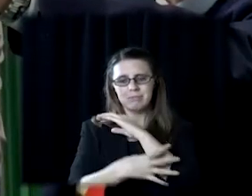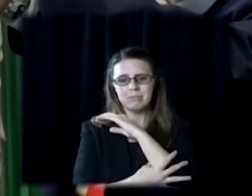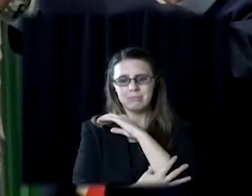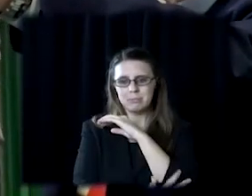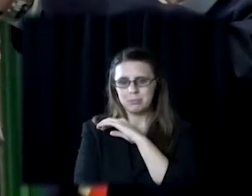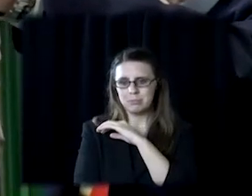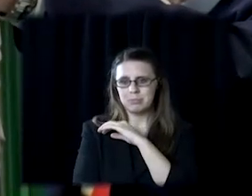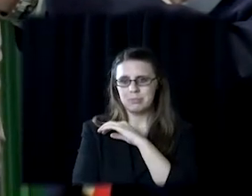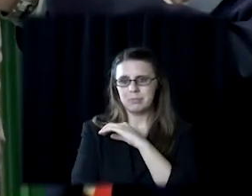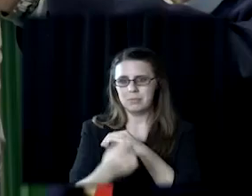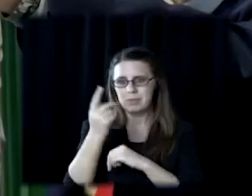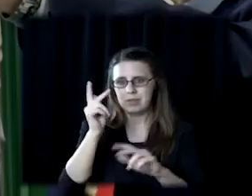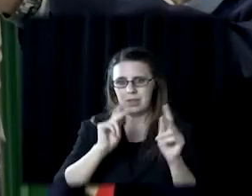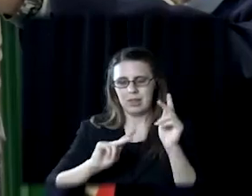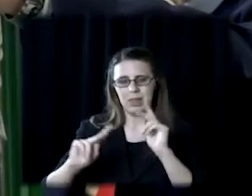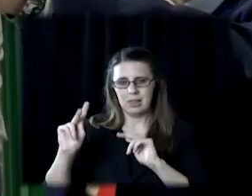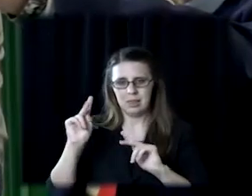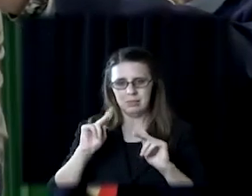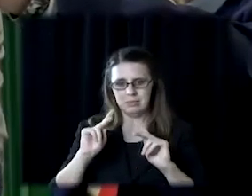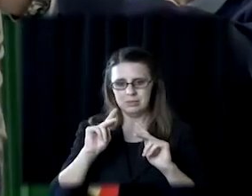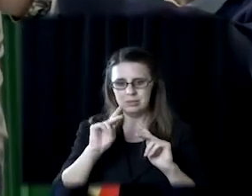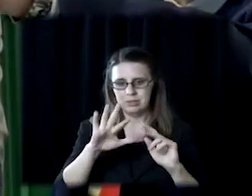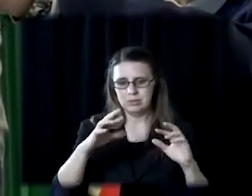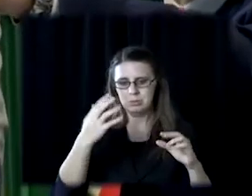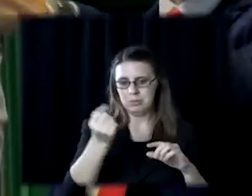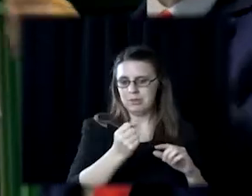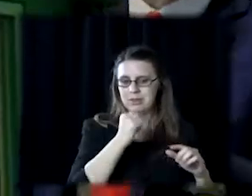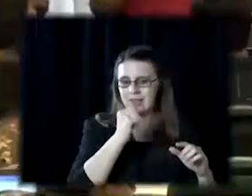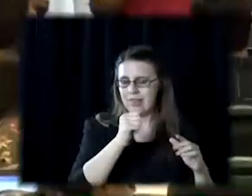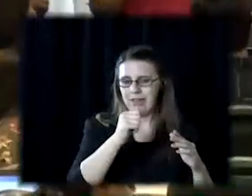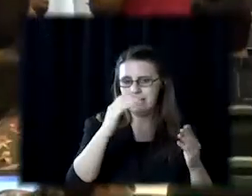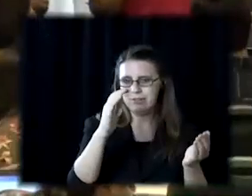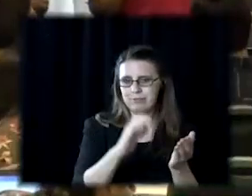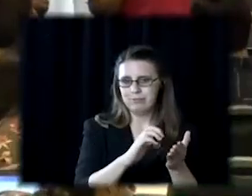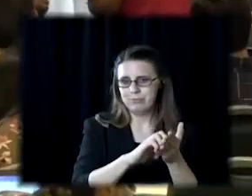para esos pensionados que no se les estaría tocando la pensión.